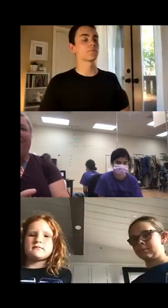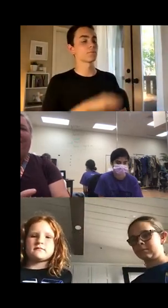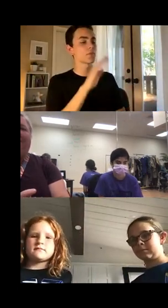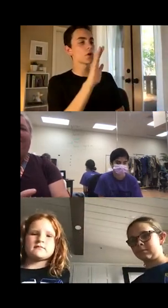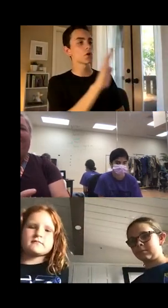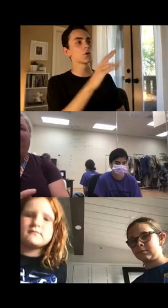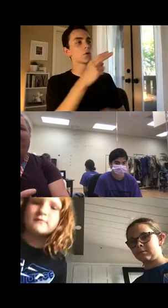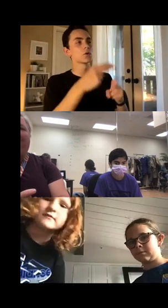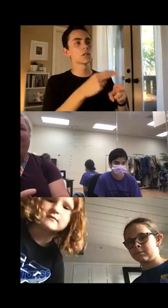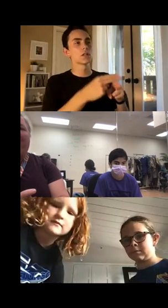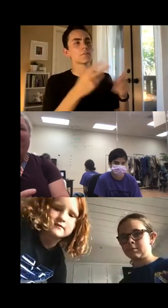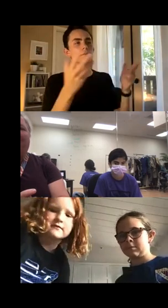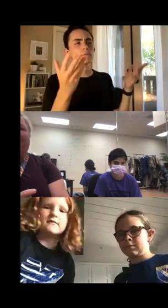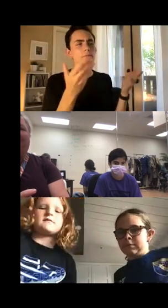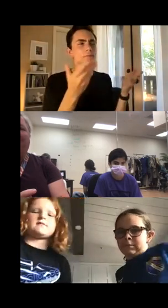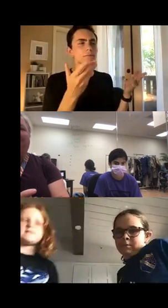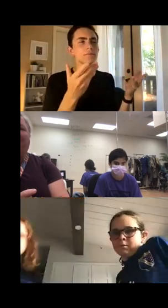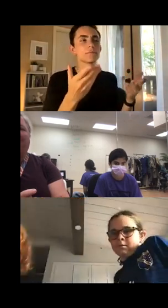So.